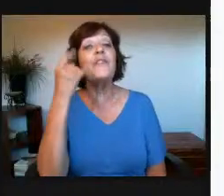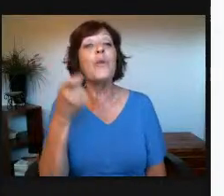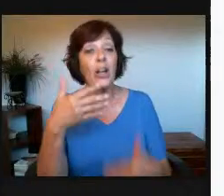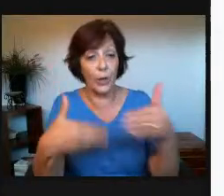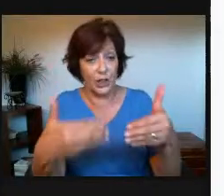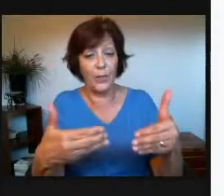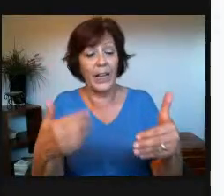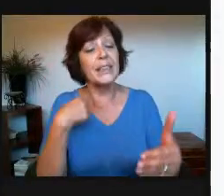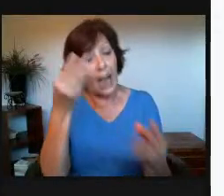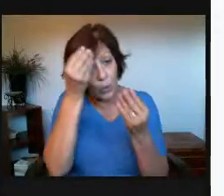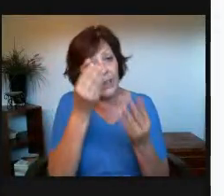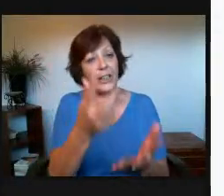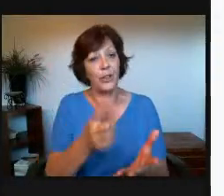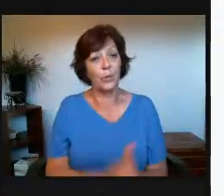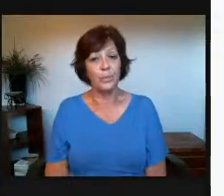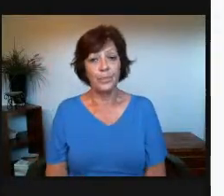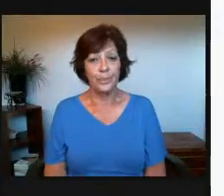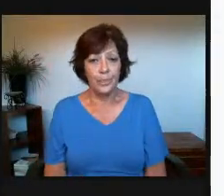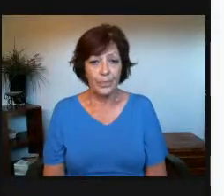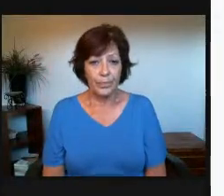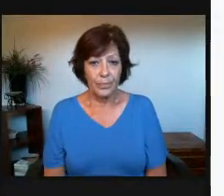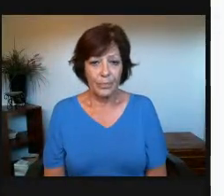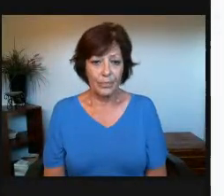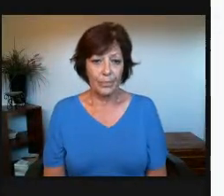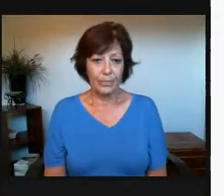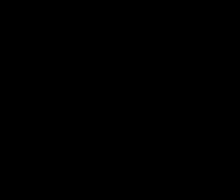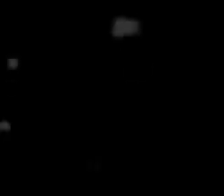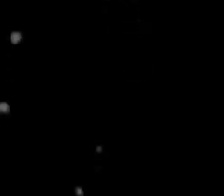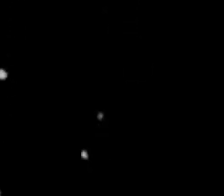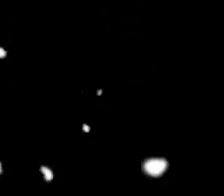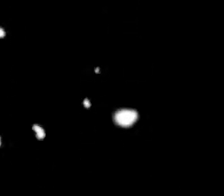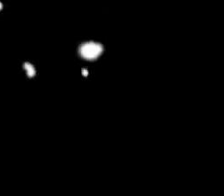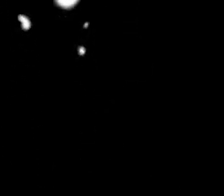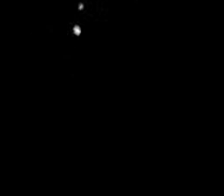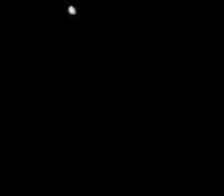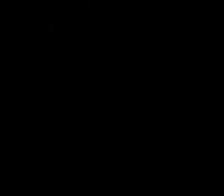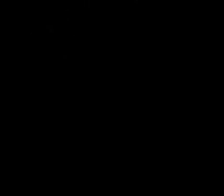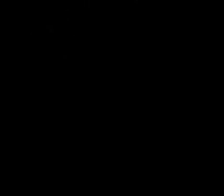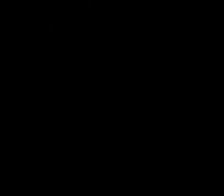And if you are going too fast, I will let you know. Okay.